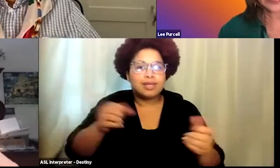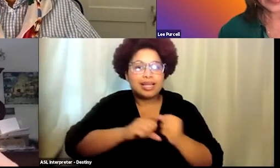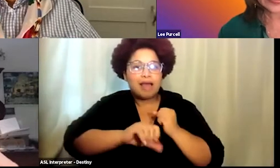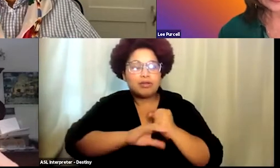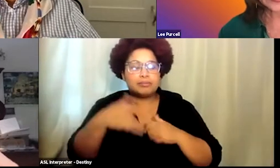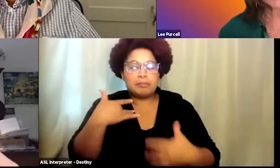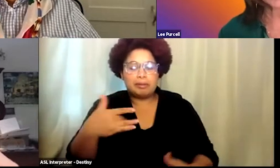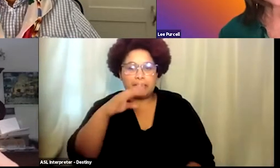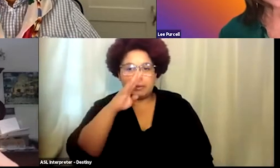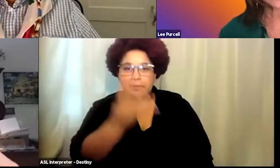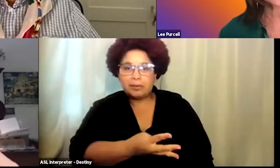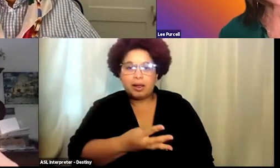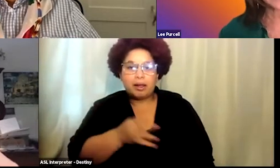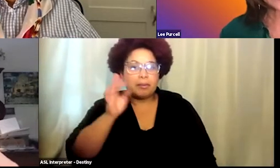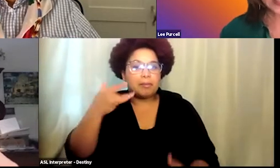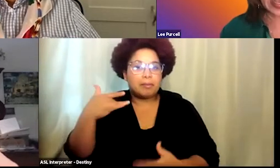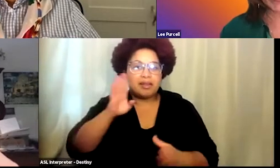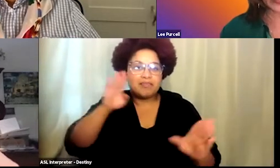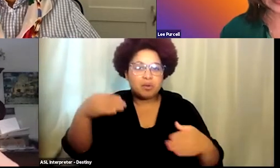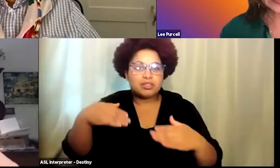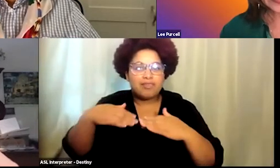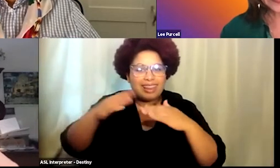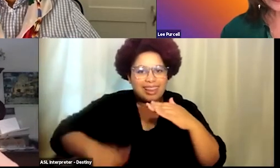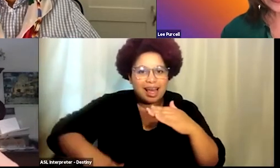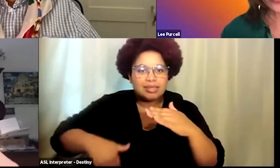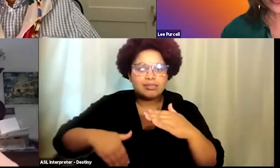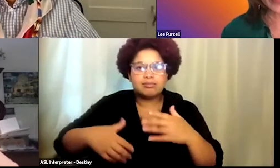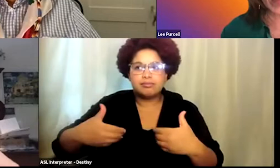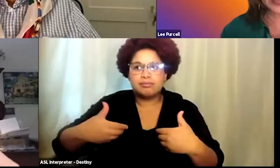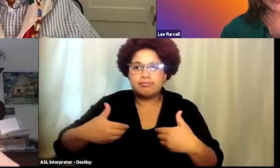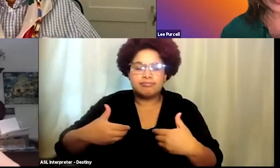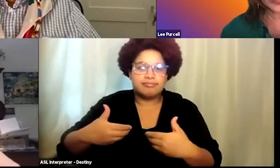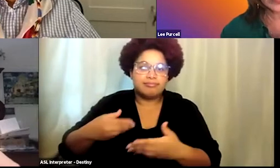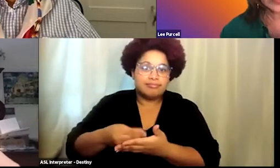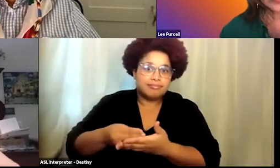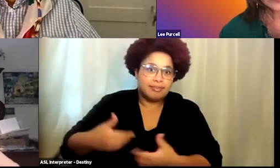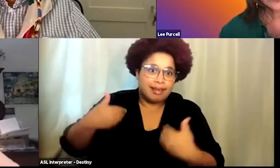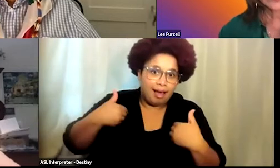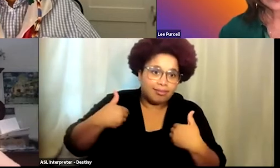ignore, instead focusing on the less affluent 18 to 35 group.